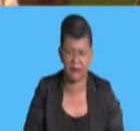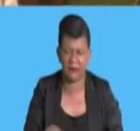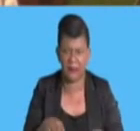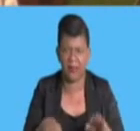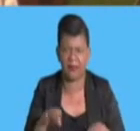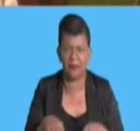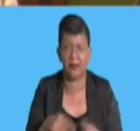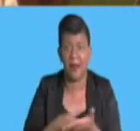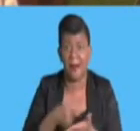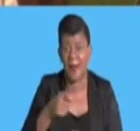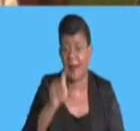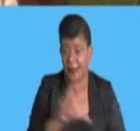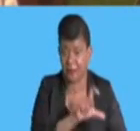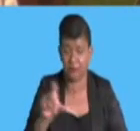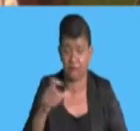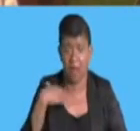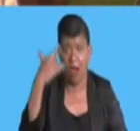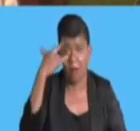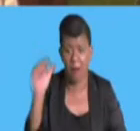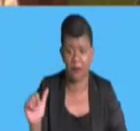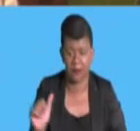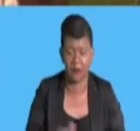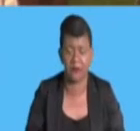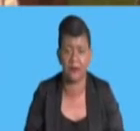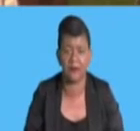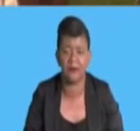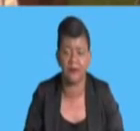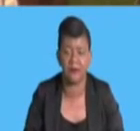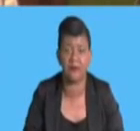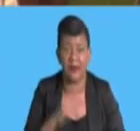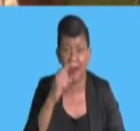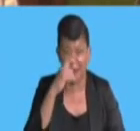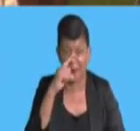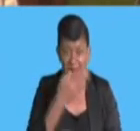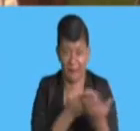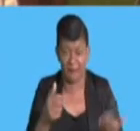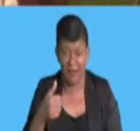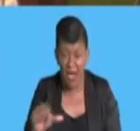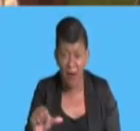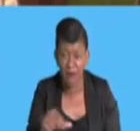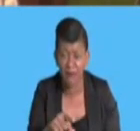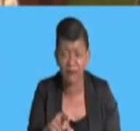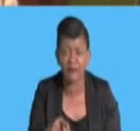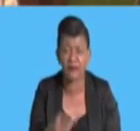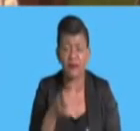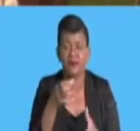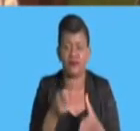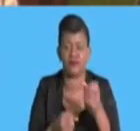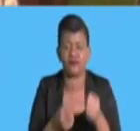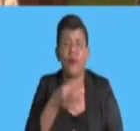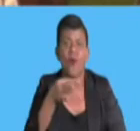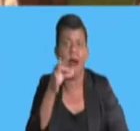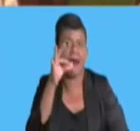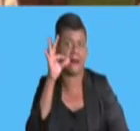my suggestion, Mr. Speaker, is that the very people who allow the champagne lifestyle to carry on whilst operating on beer money